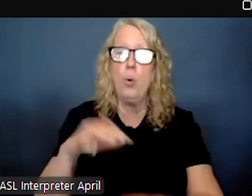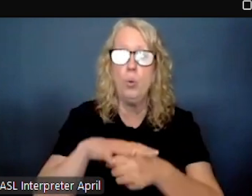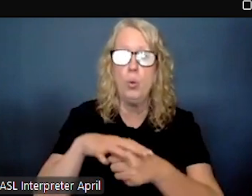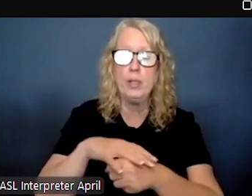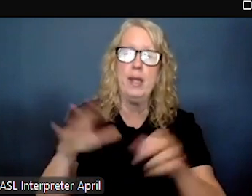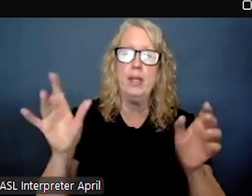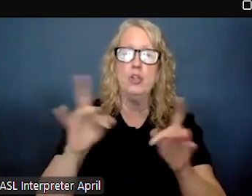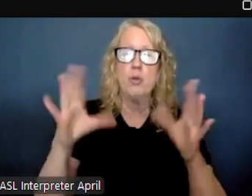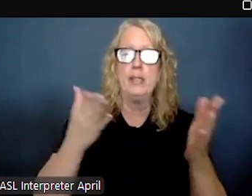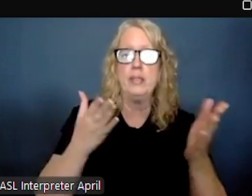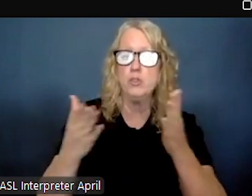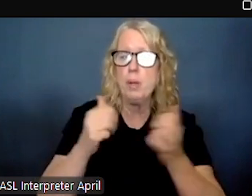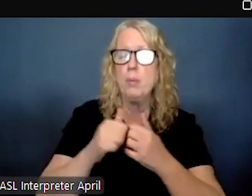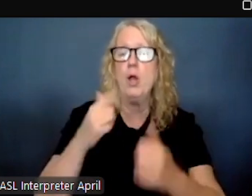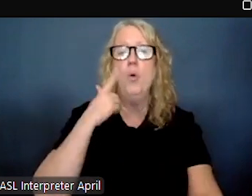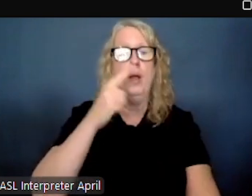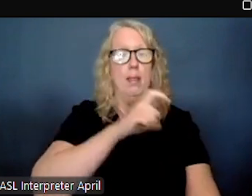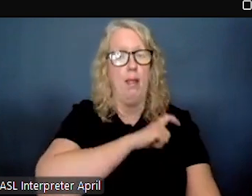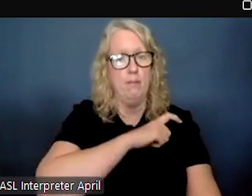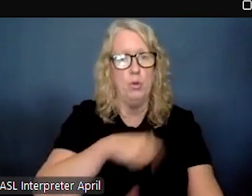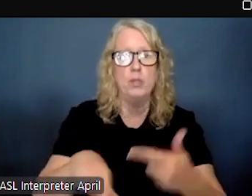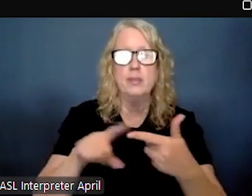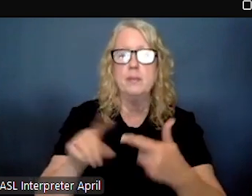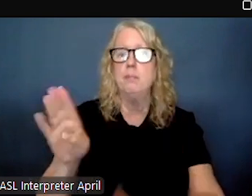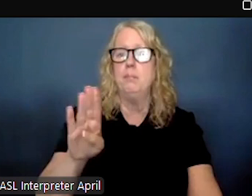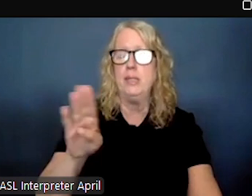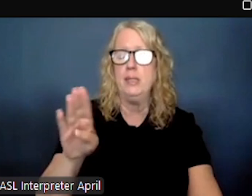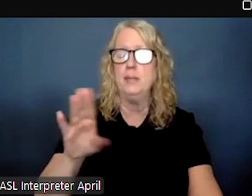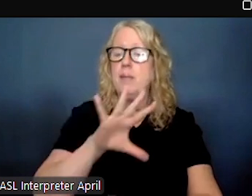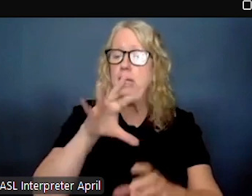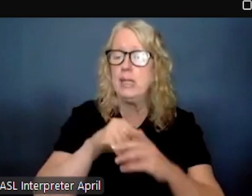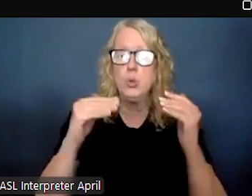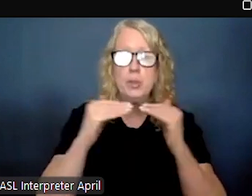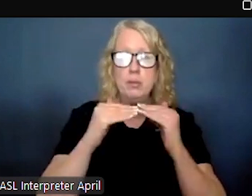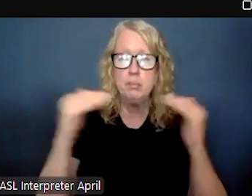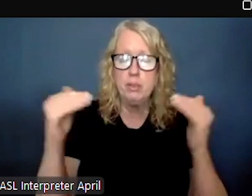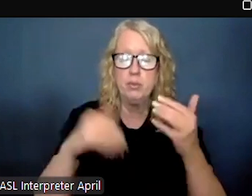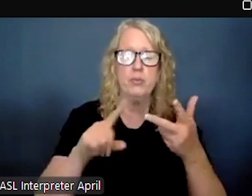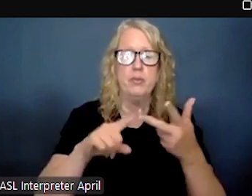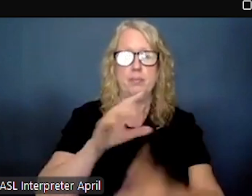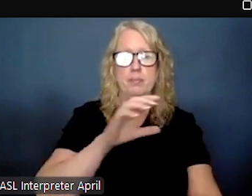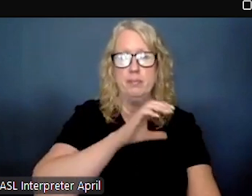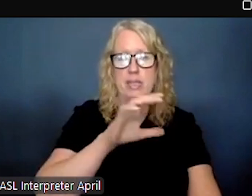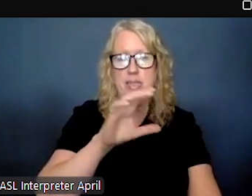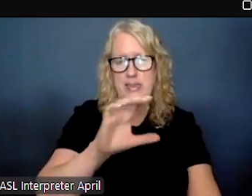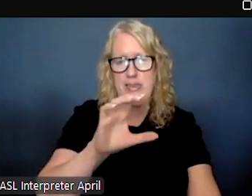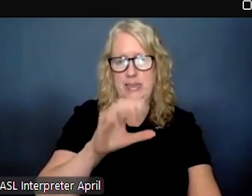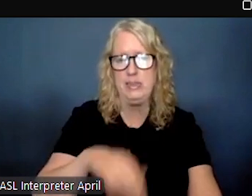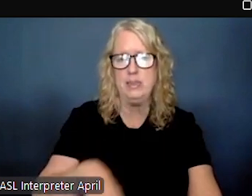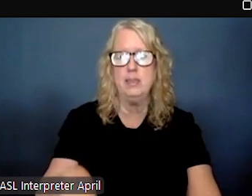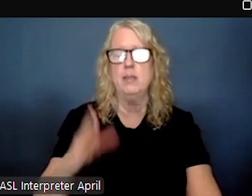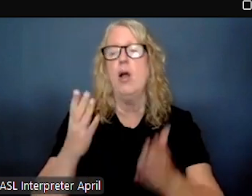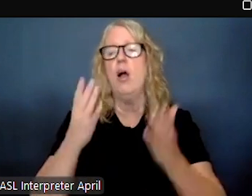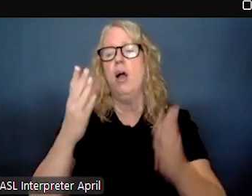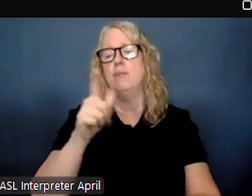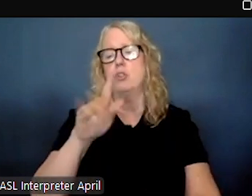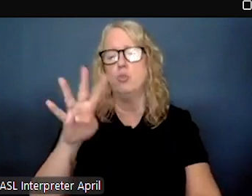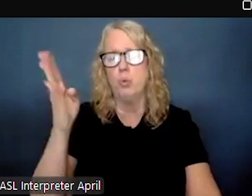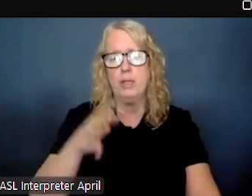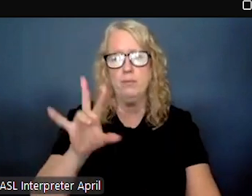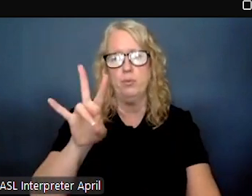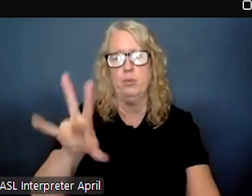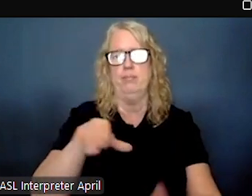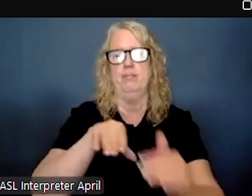co-locating crisis services with law enforcement, B, including peers, C, offering